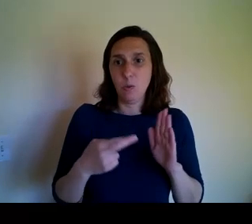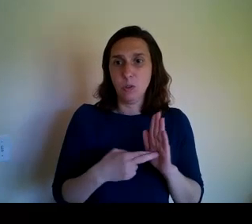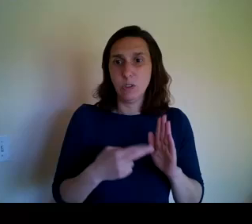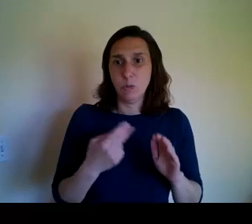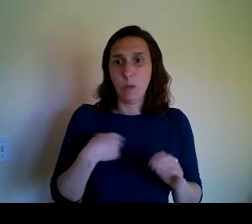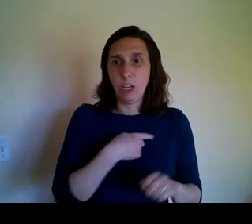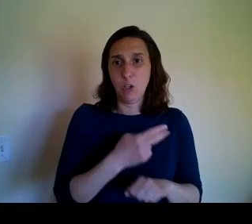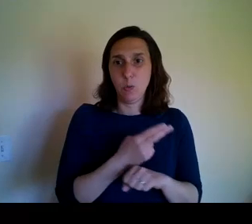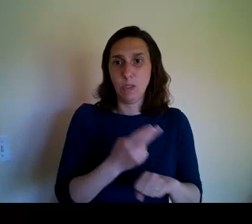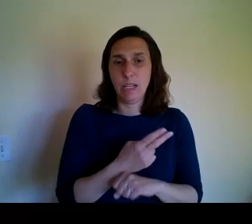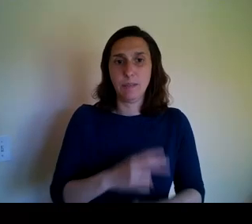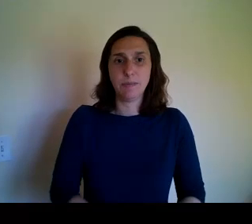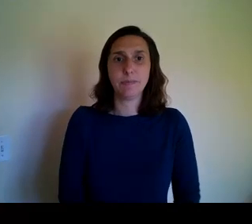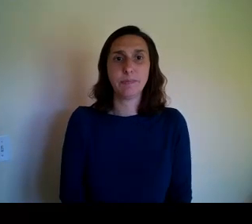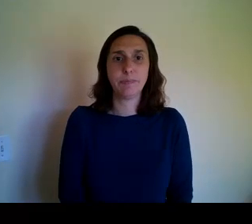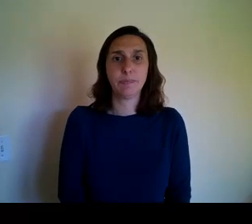using.